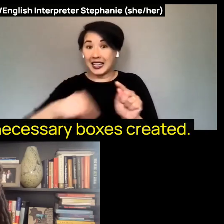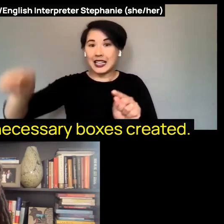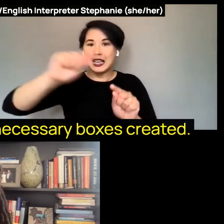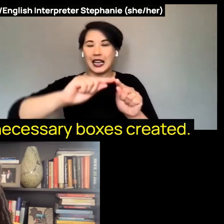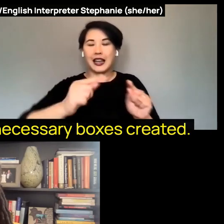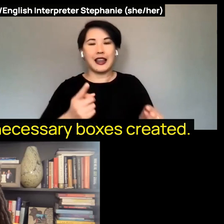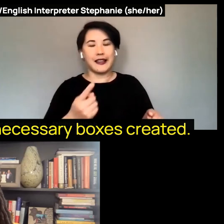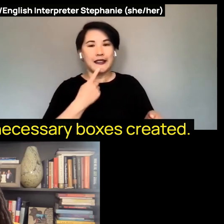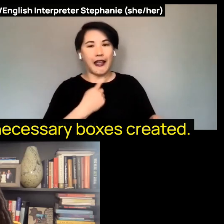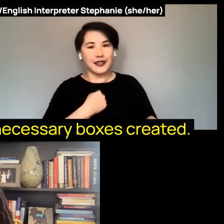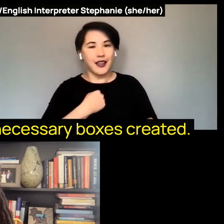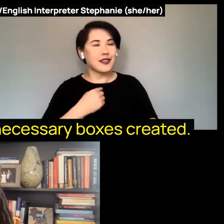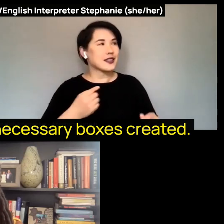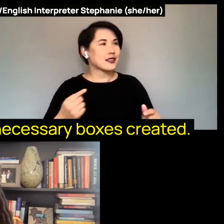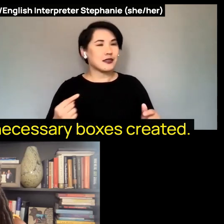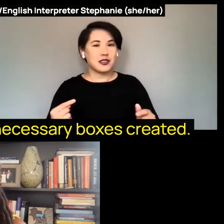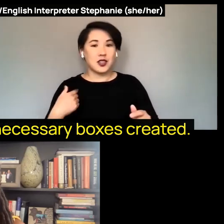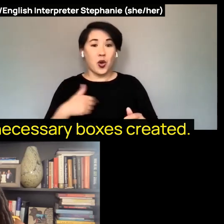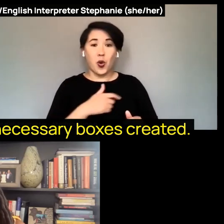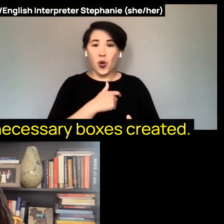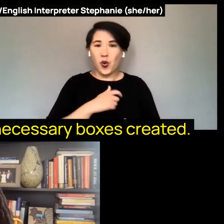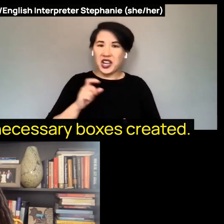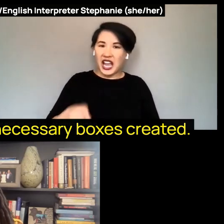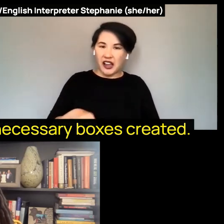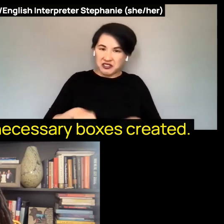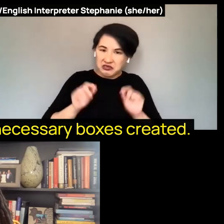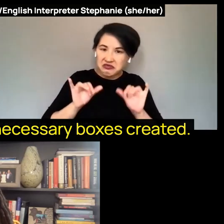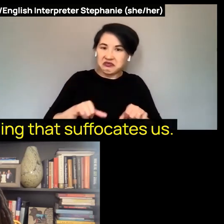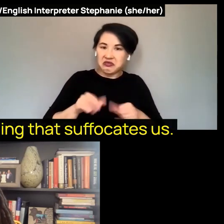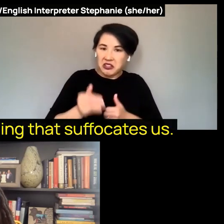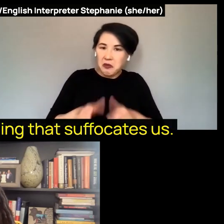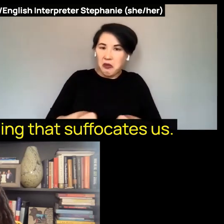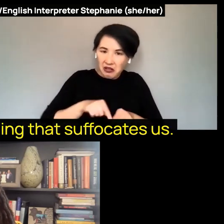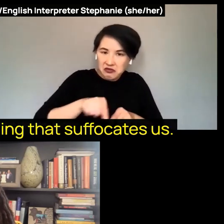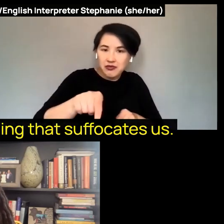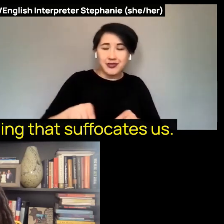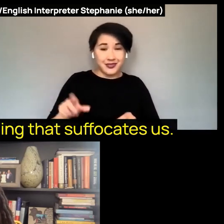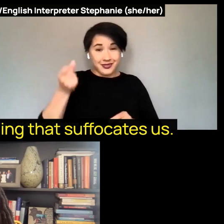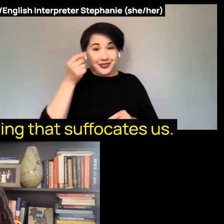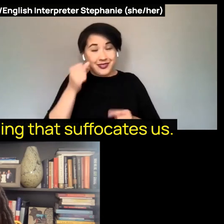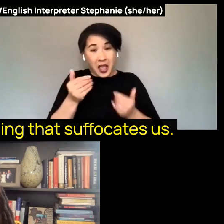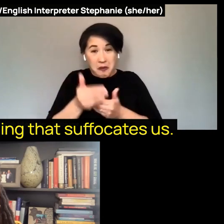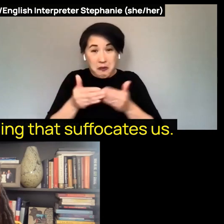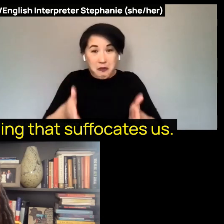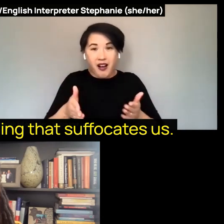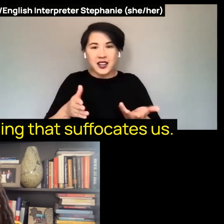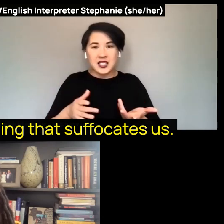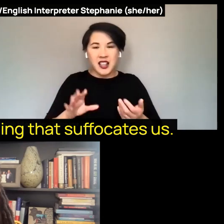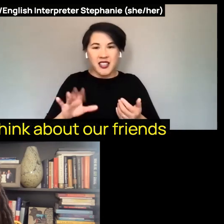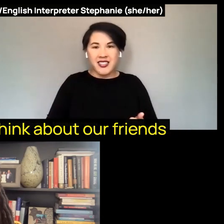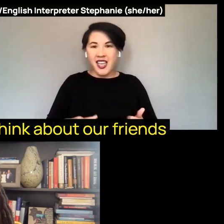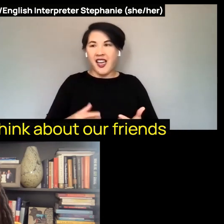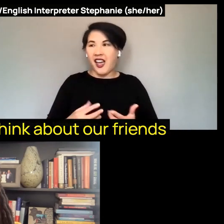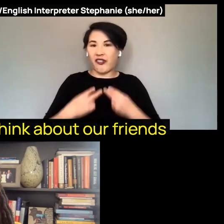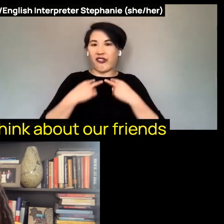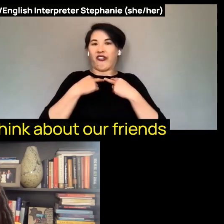live inside these unnecessary boxes created. And boxes are something that suffocates us.